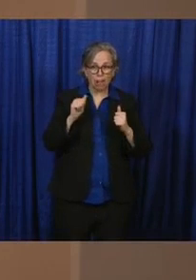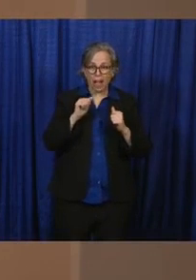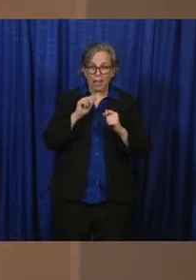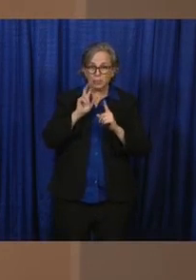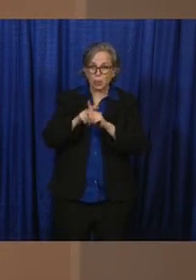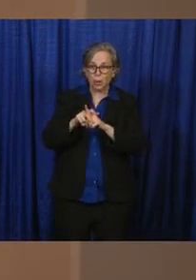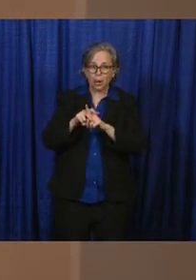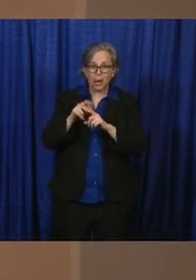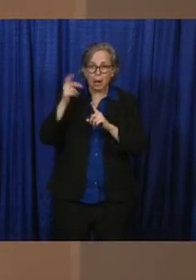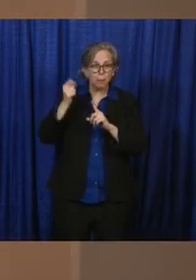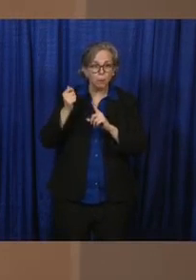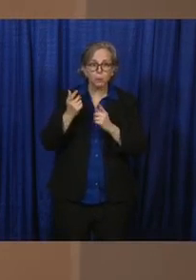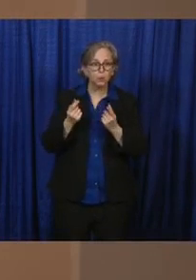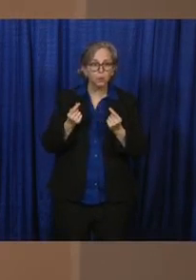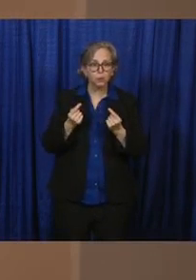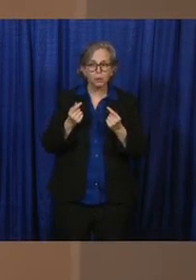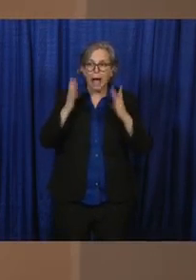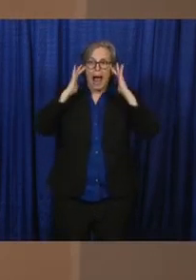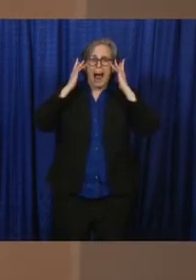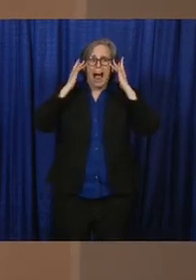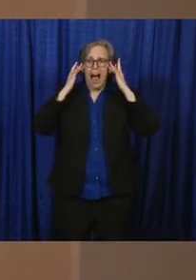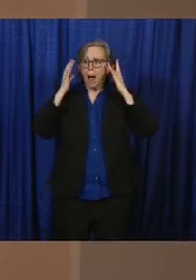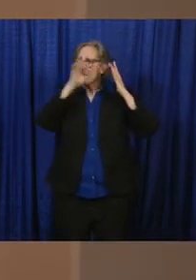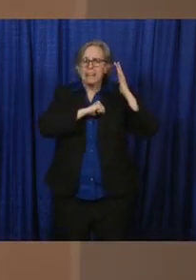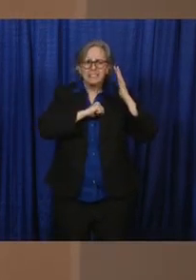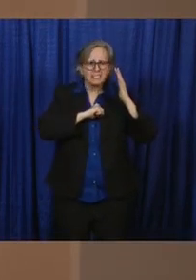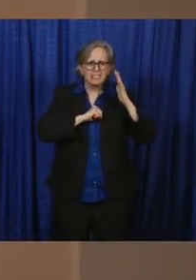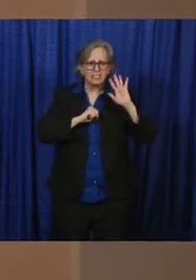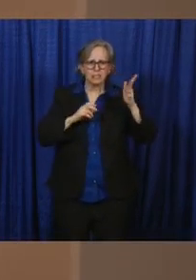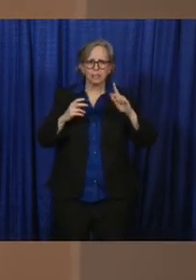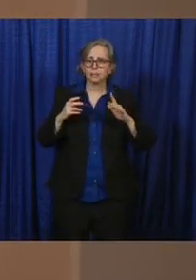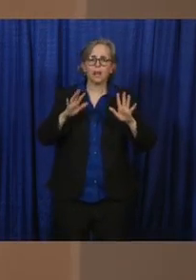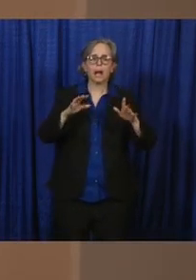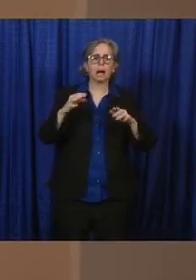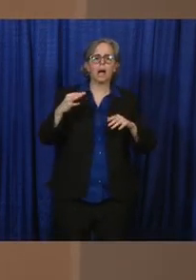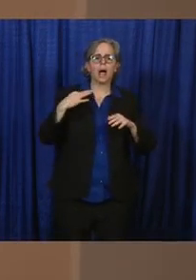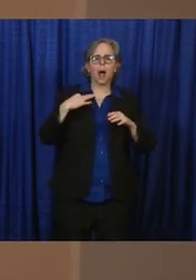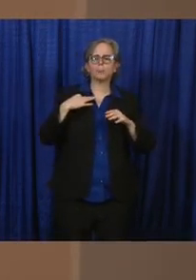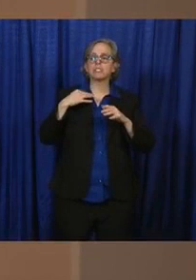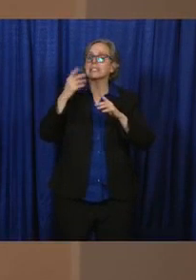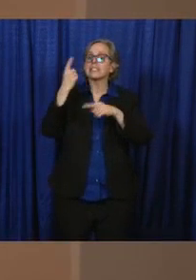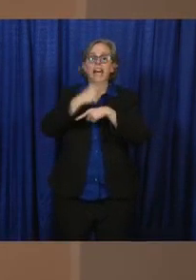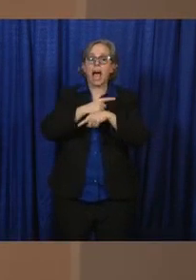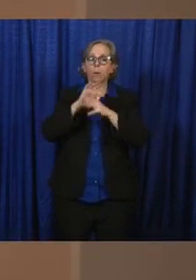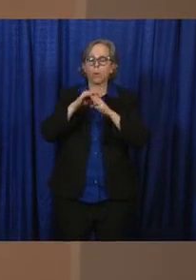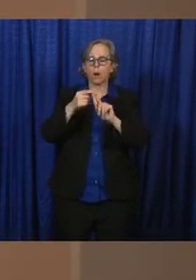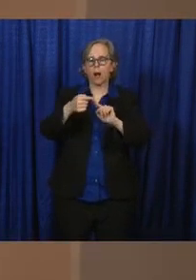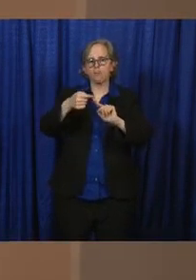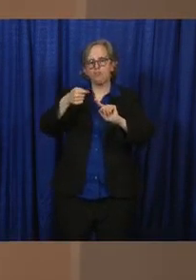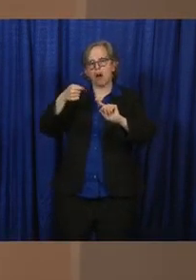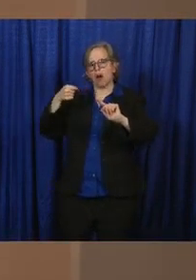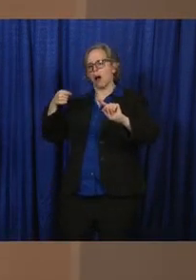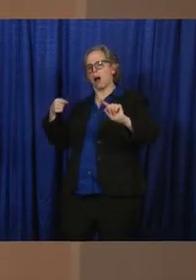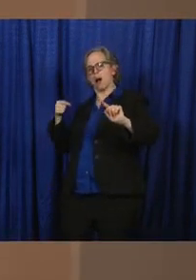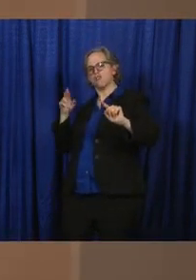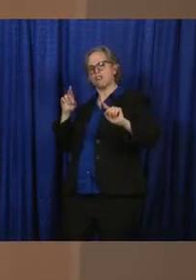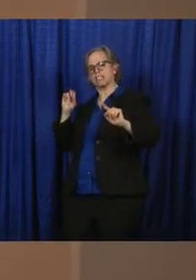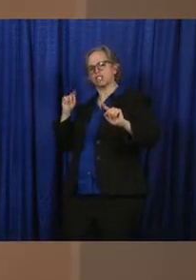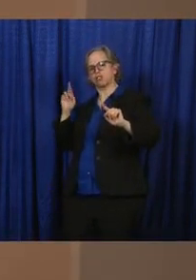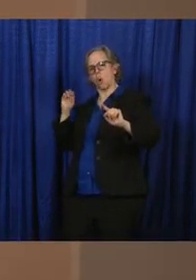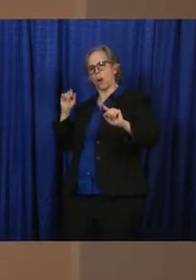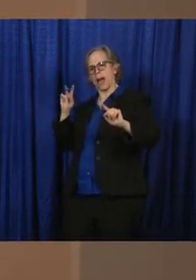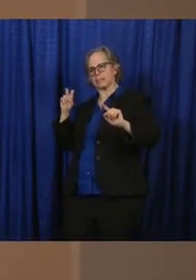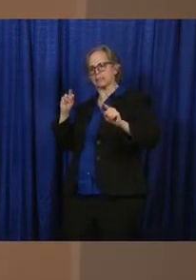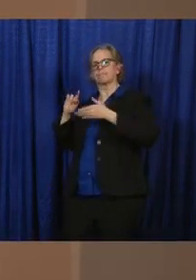backdated to the time that you're eligible, and you will receive all of the benefits that you are eligible